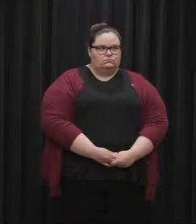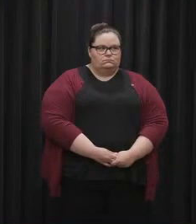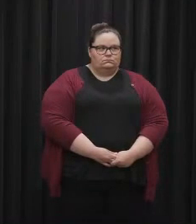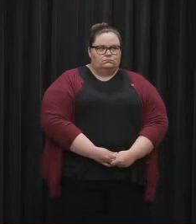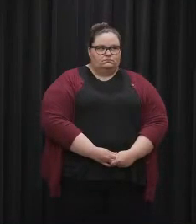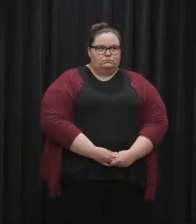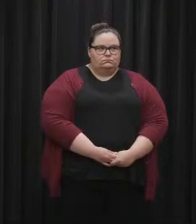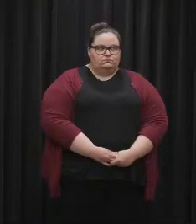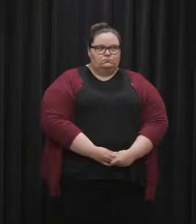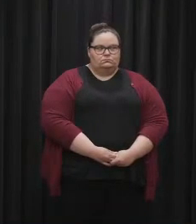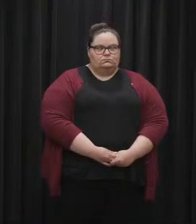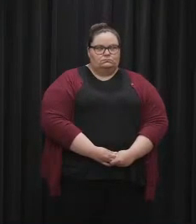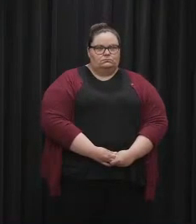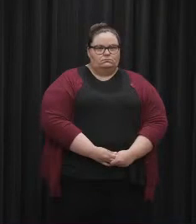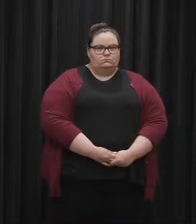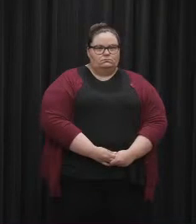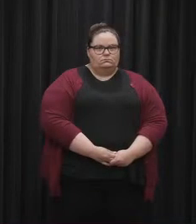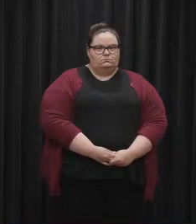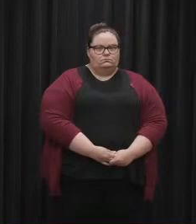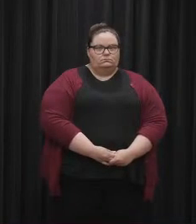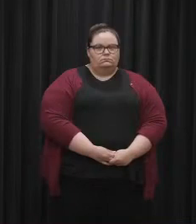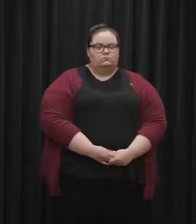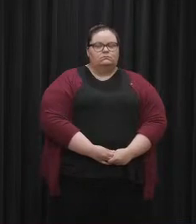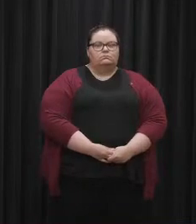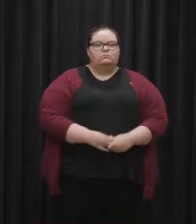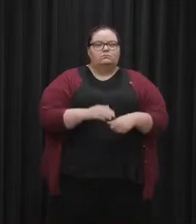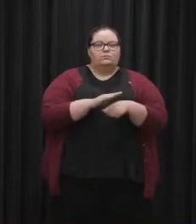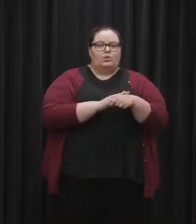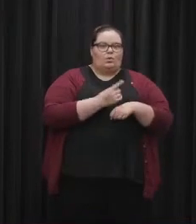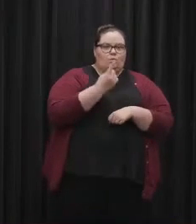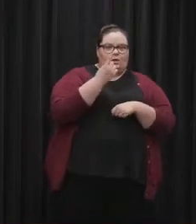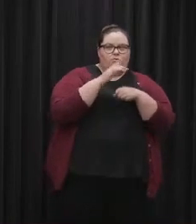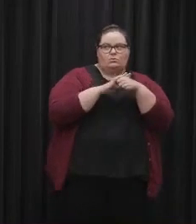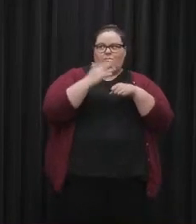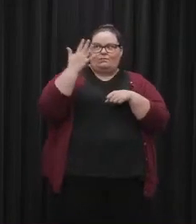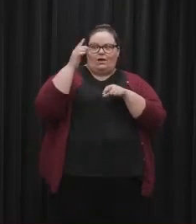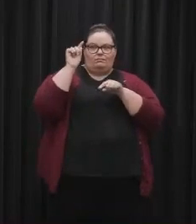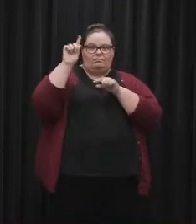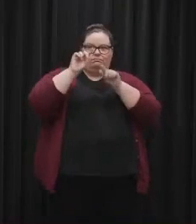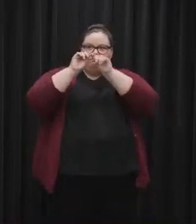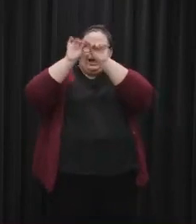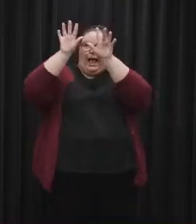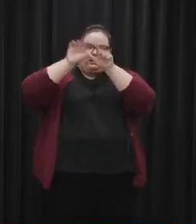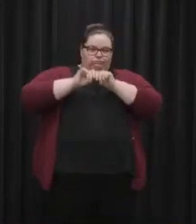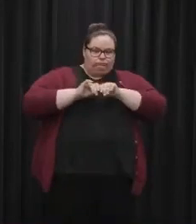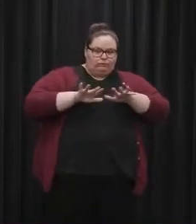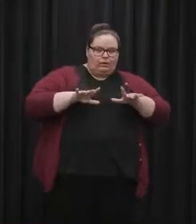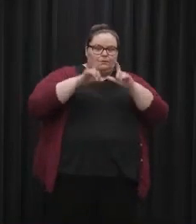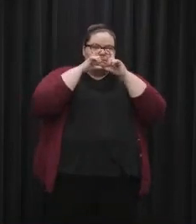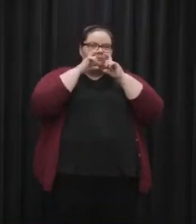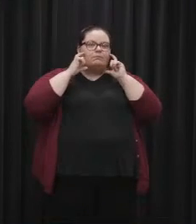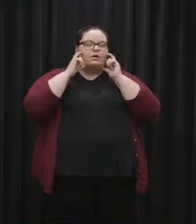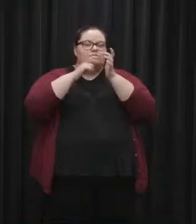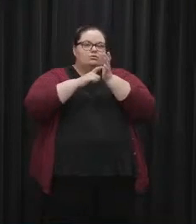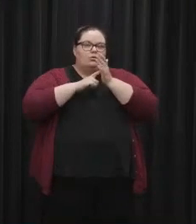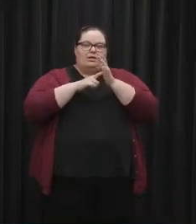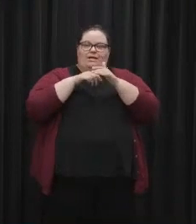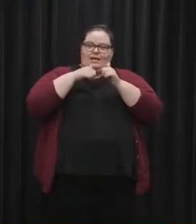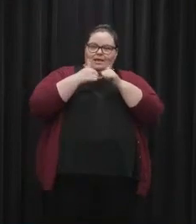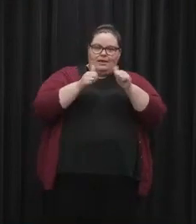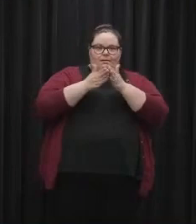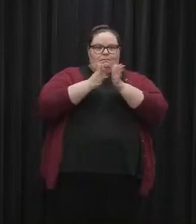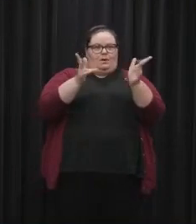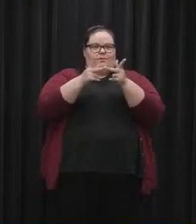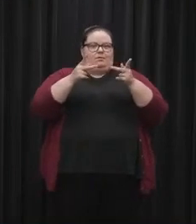coworkers adjust to this new reality. In Zone 1 and Zone 5, where outbreaks are now underway, masks are required in all indoor and